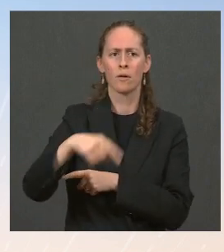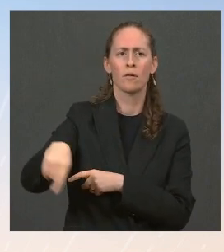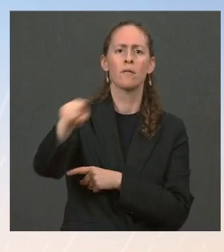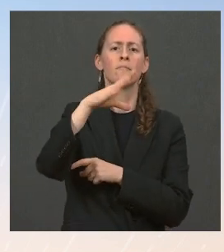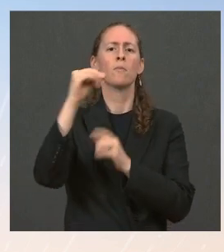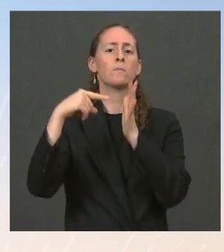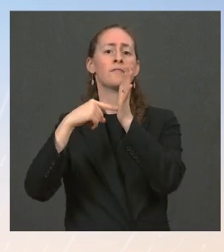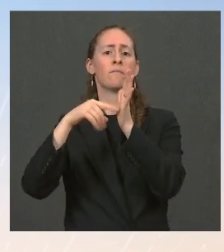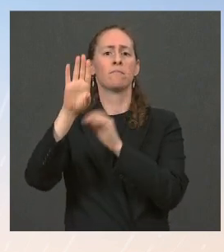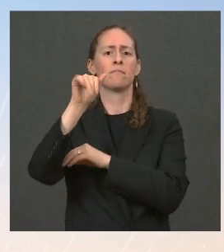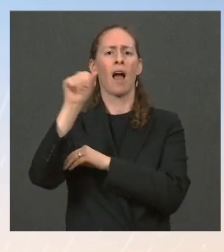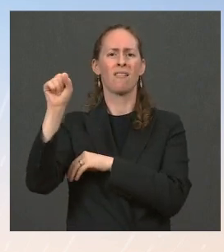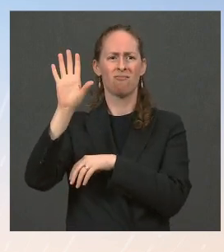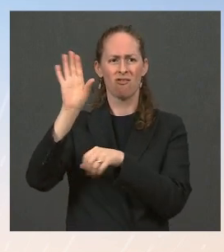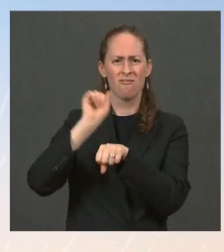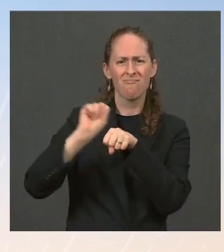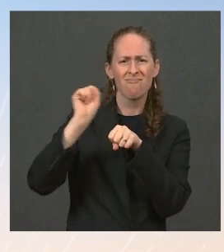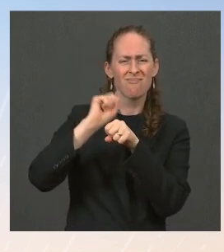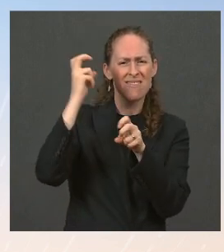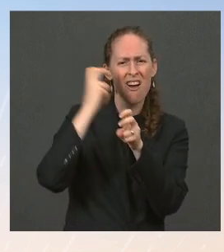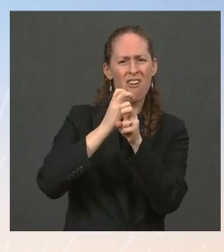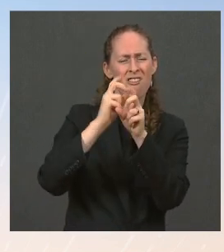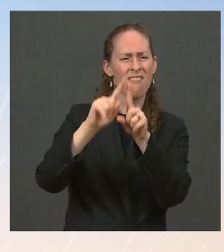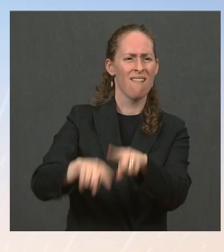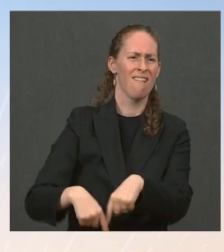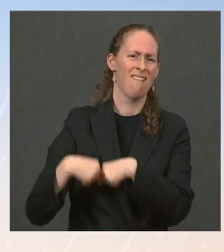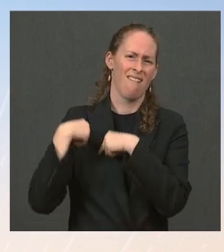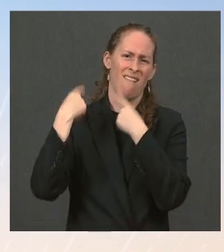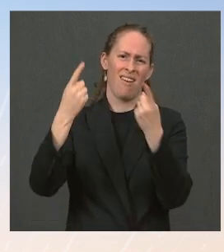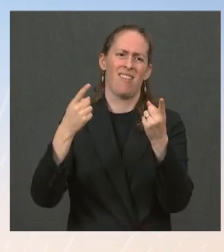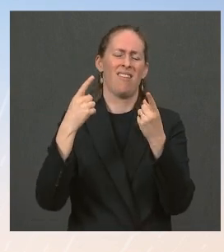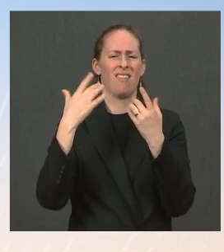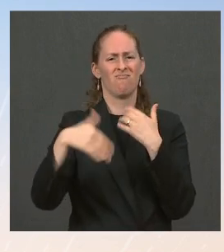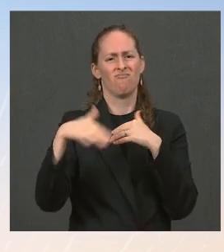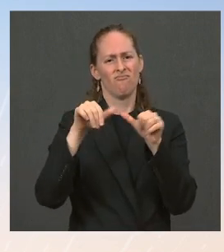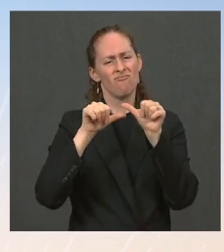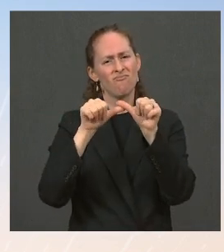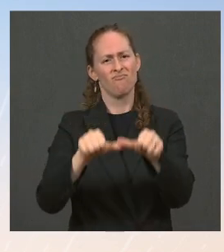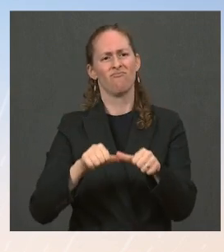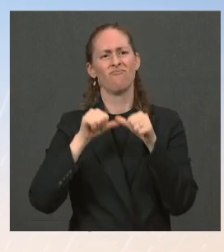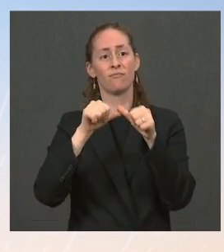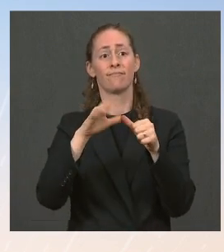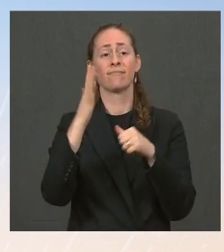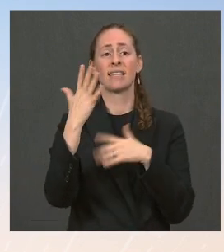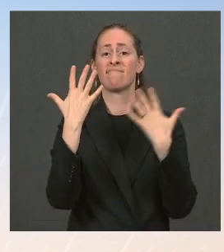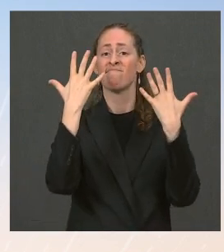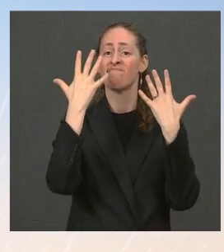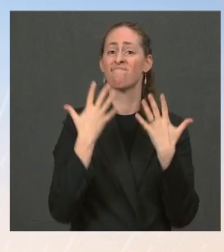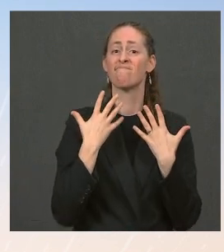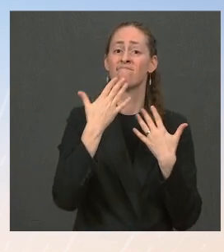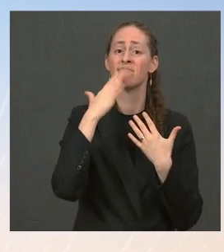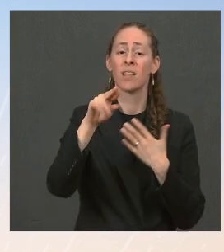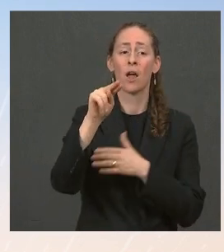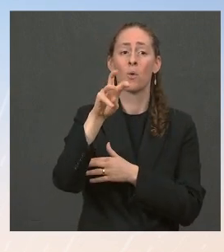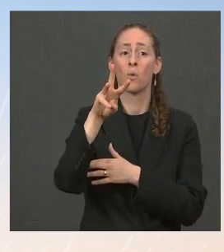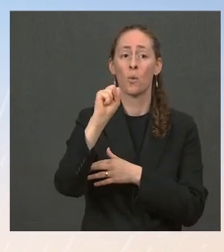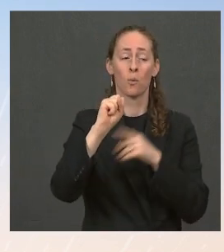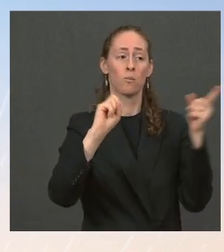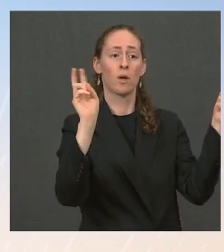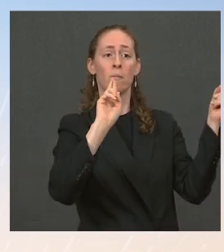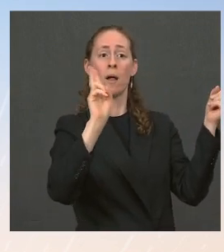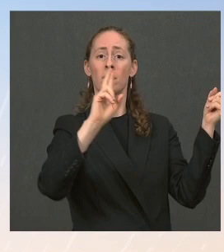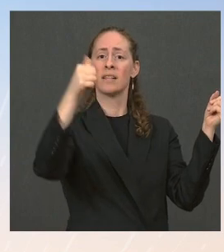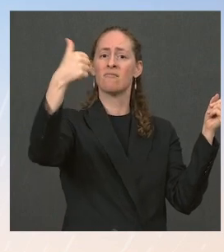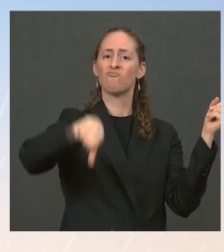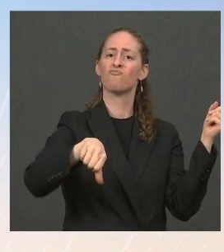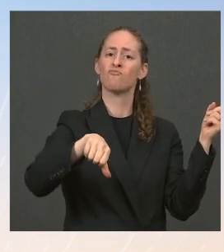appreciative of their efforts, which we consider to be ongoing. Unfortunately, Republicans rejected reforms that even the previous president